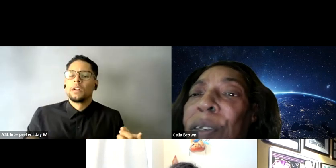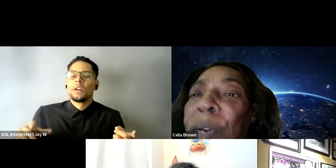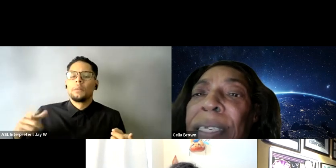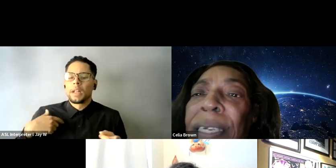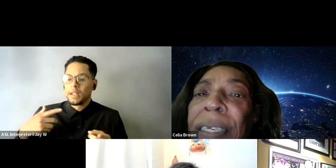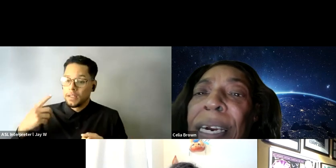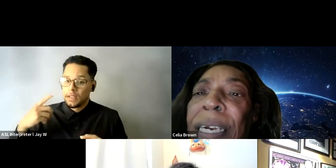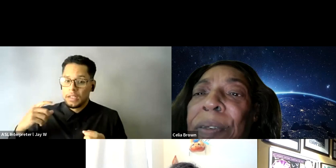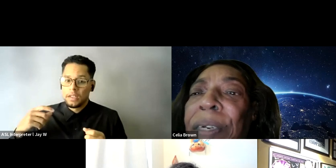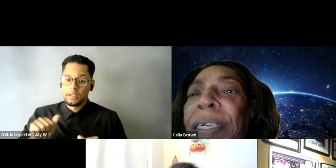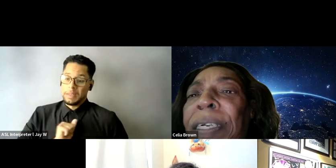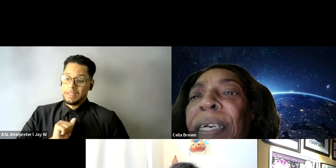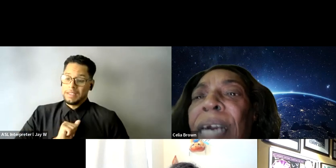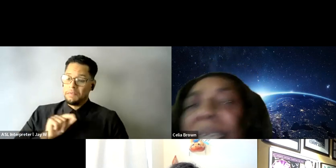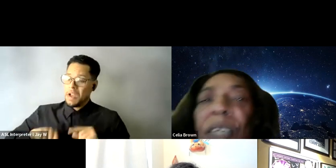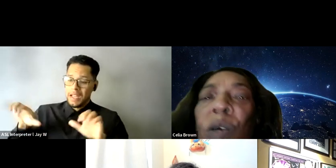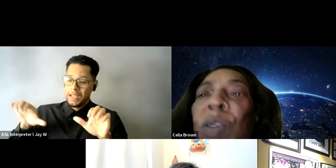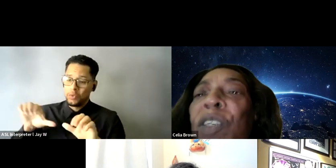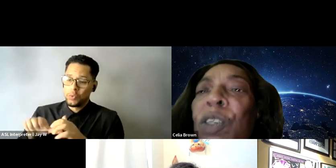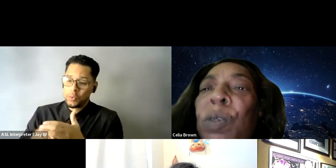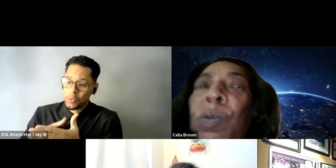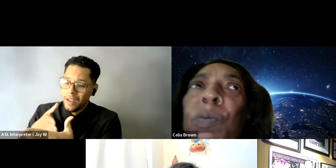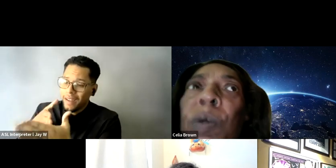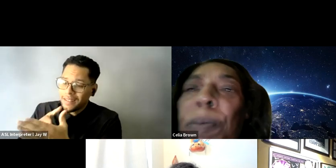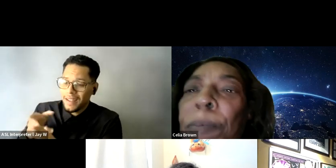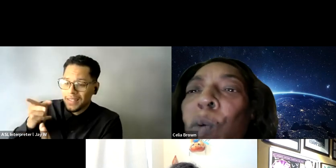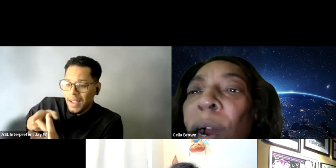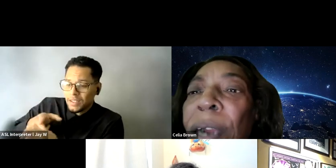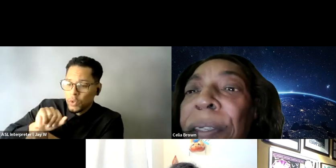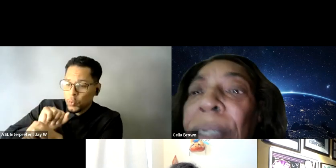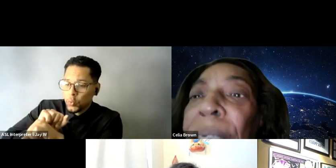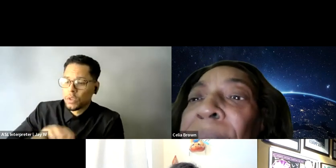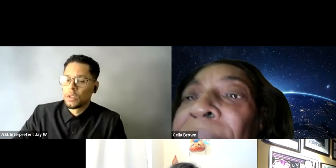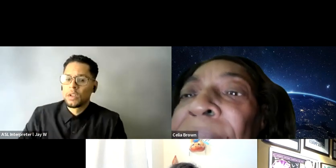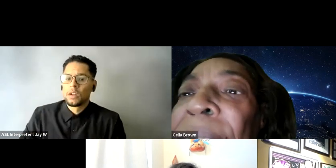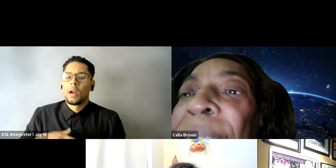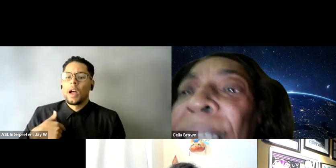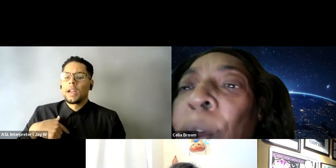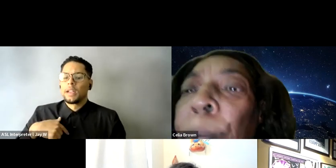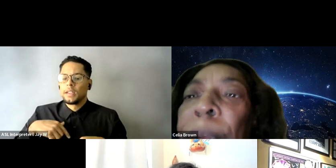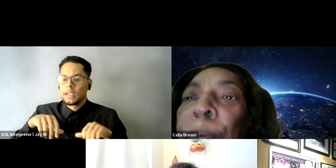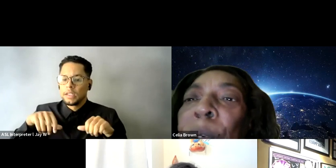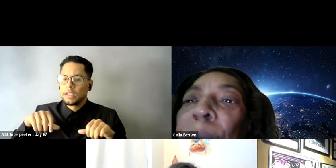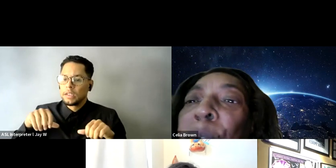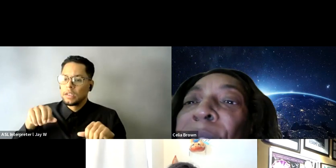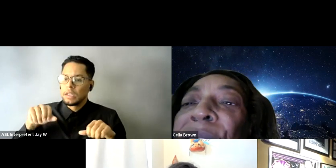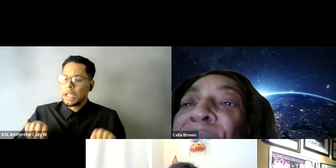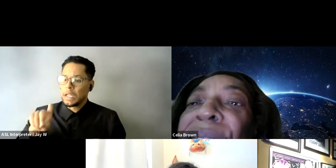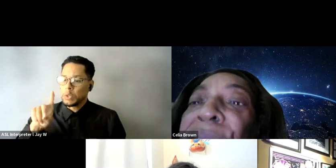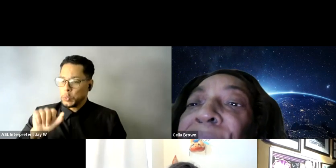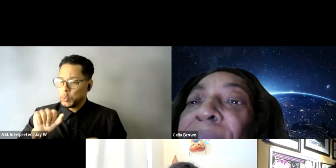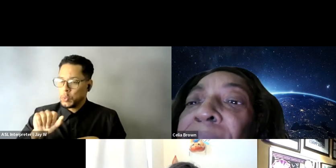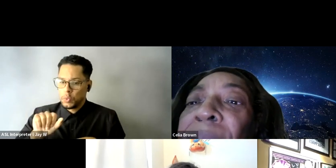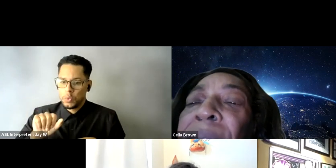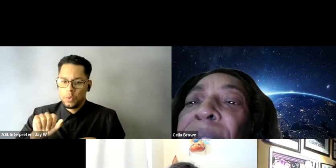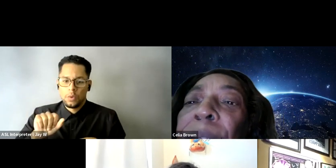Do anti-psychiatry. I can only do what people want and help people, my brothers and